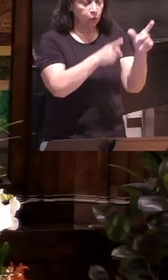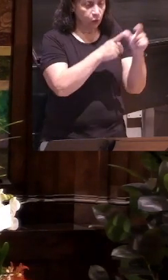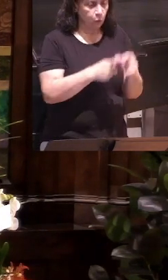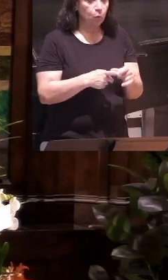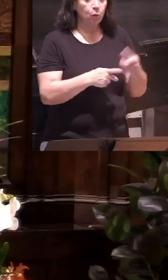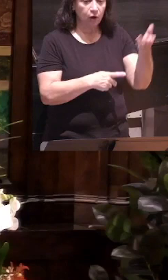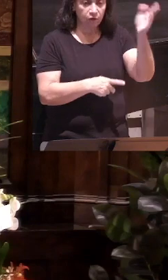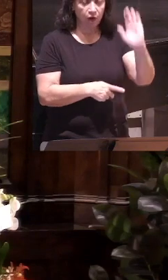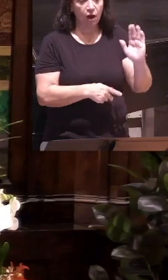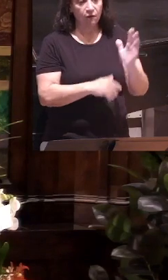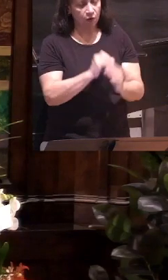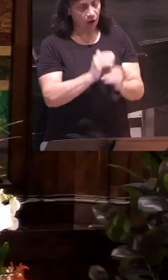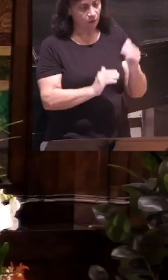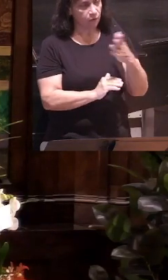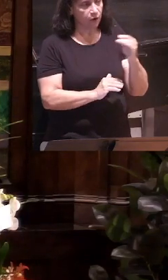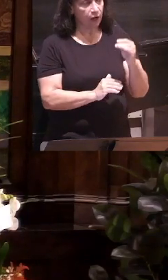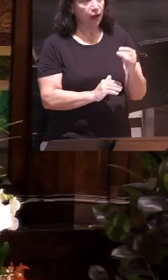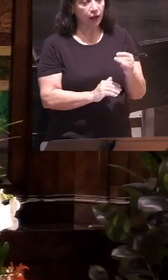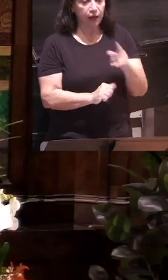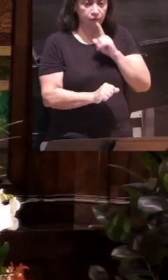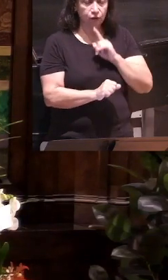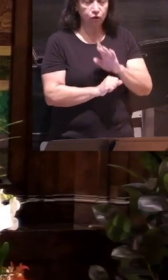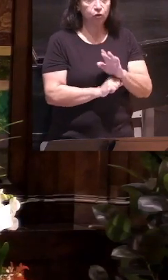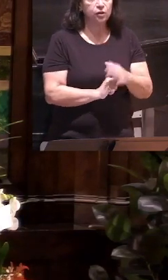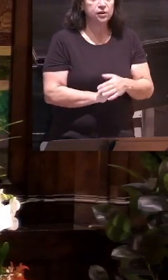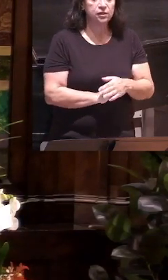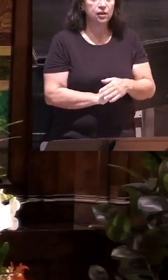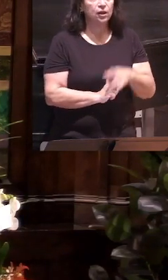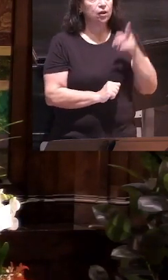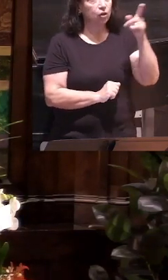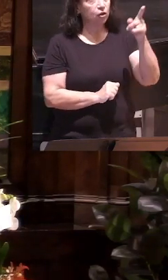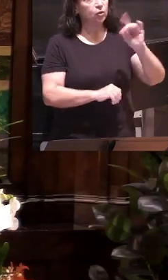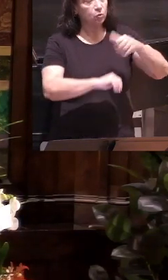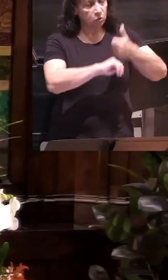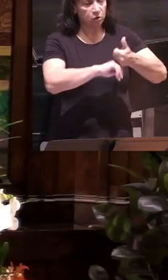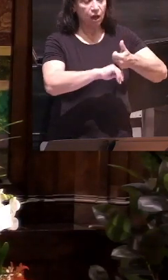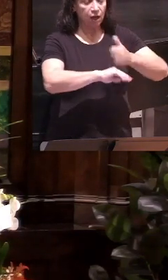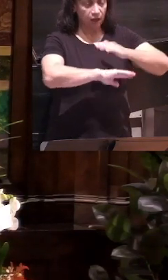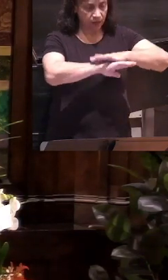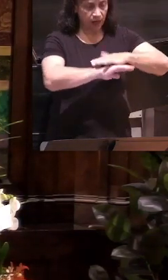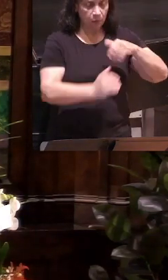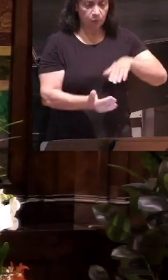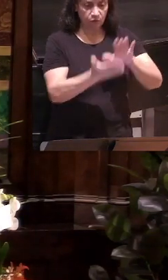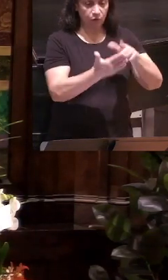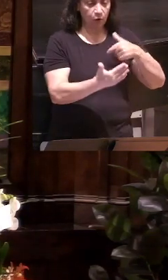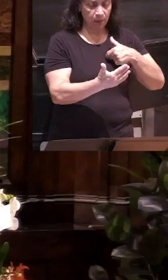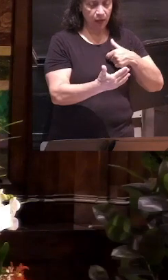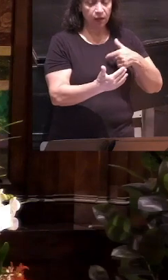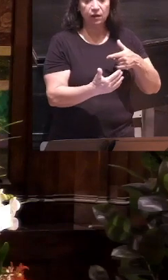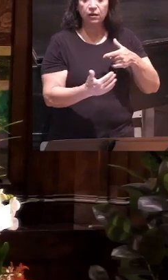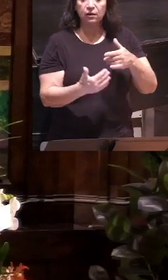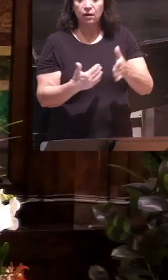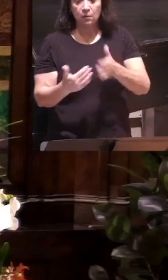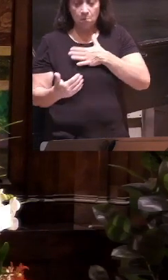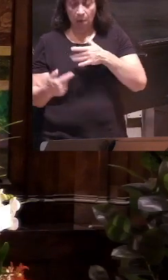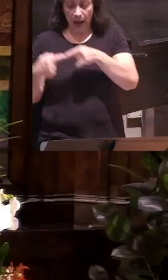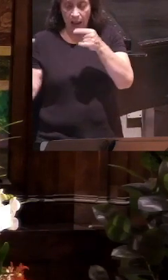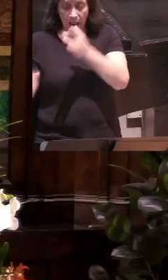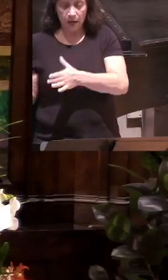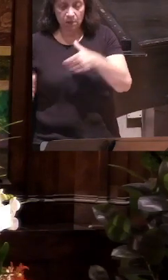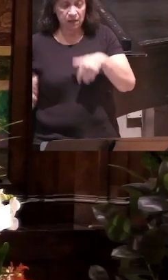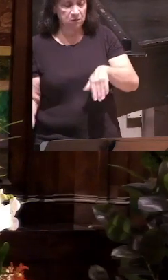for comfort and reassurance. Thou preparest a table before me in the presence of my enemies.